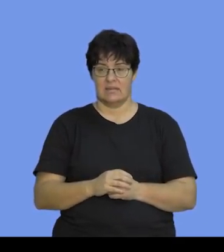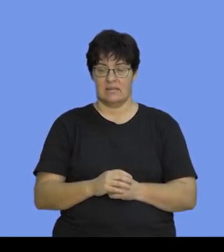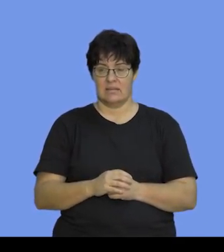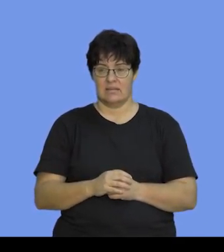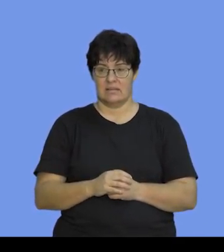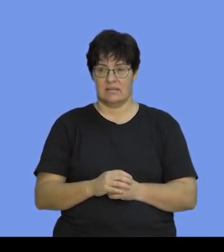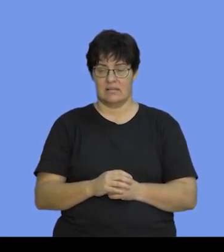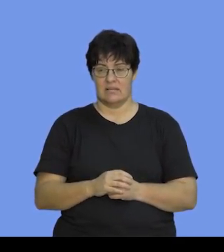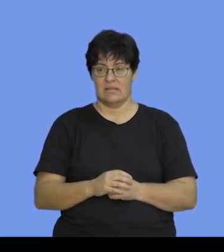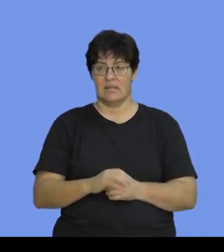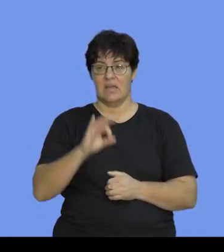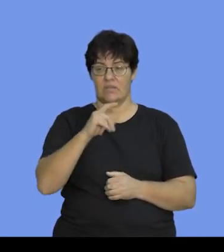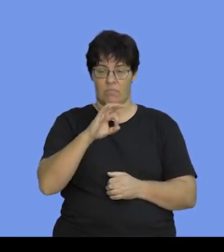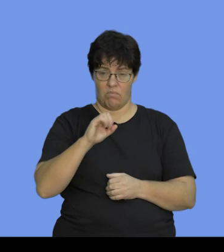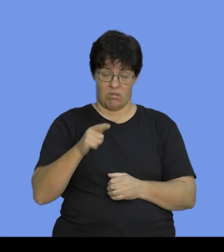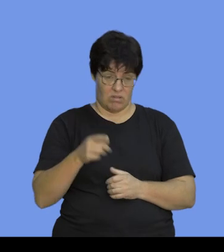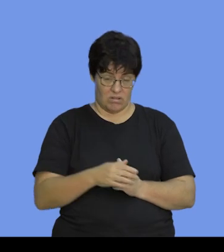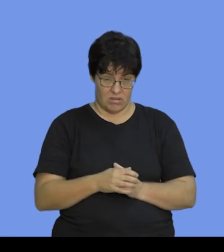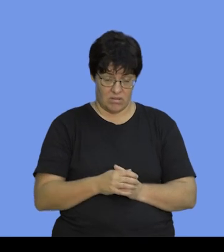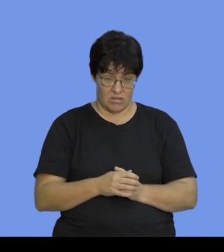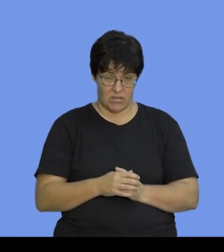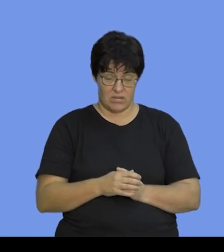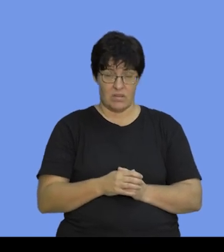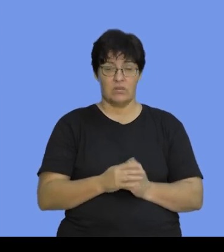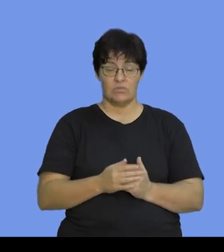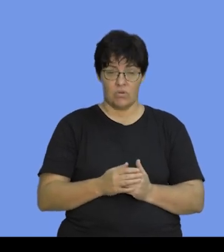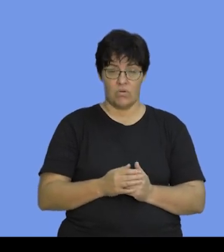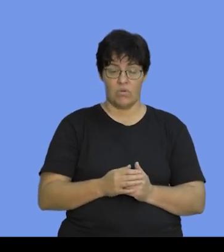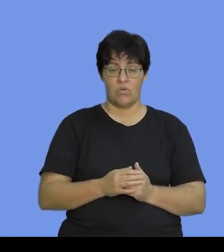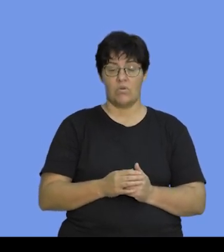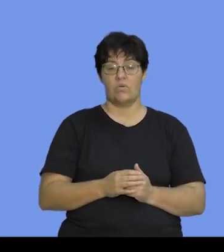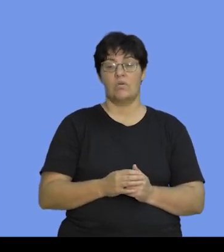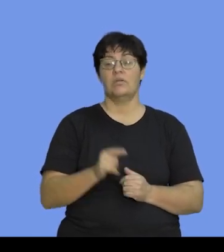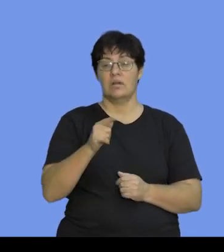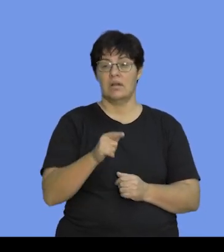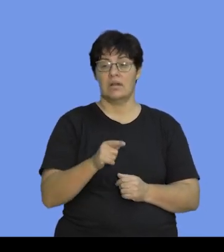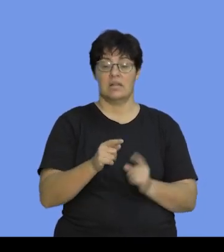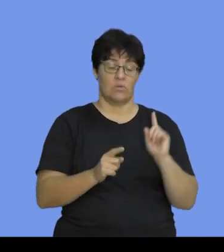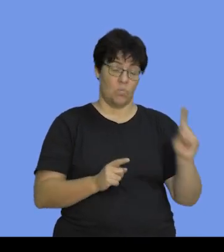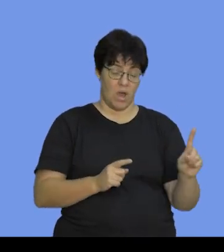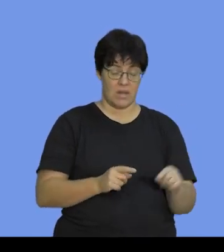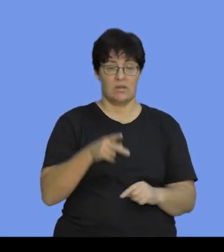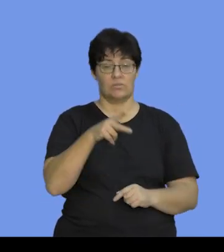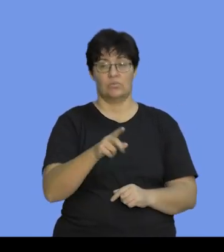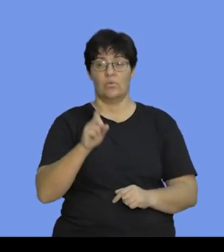cations of 3 moles of the chloride ions. So the stoichiometric ratio once again